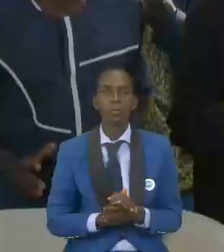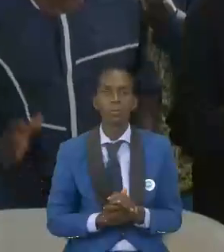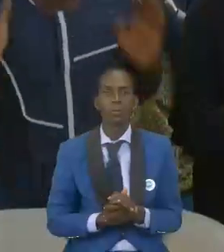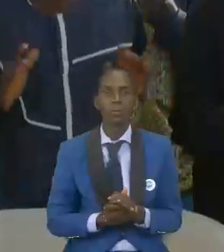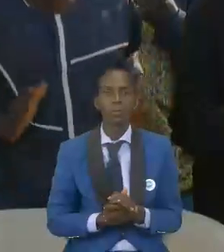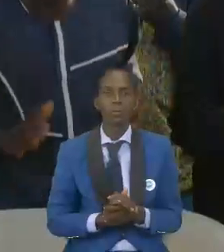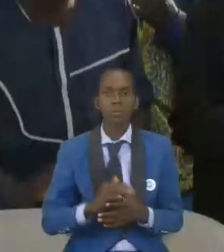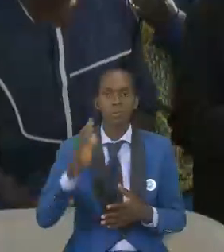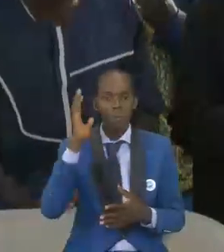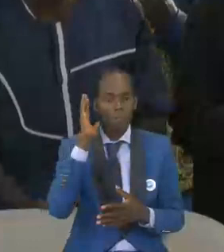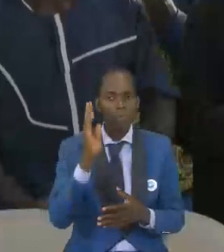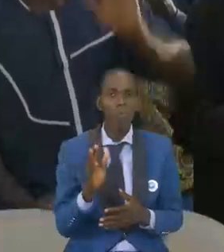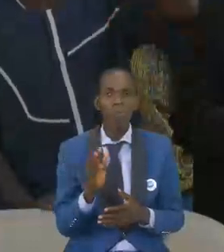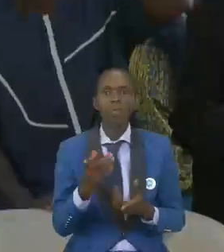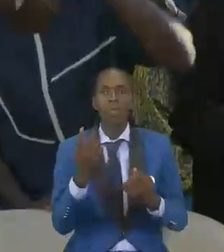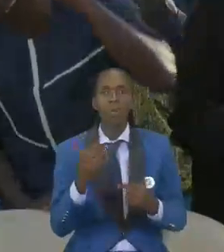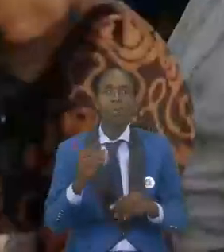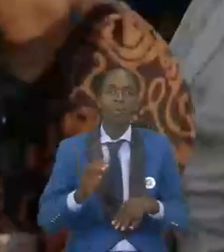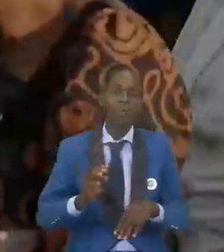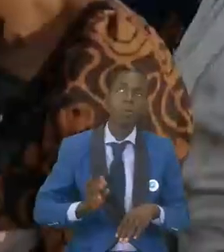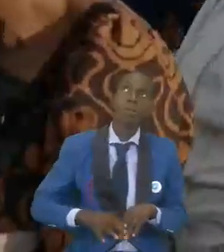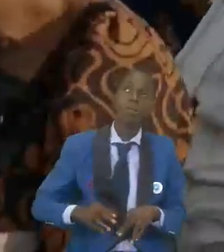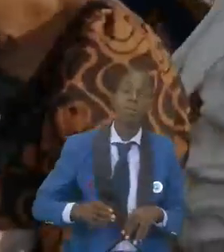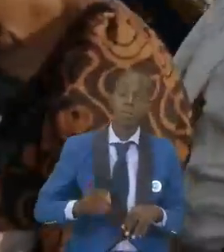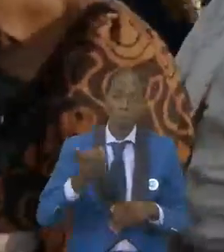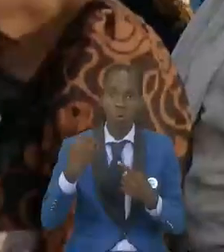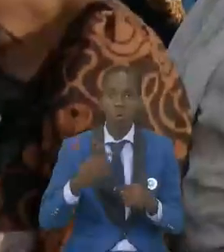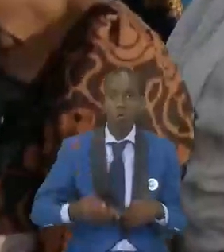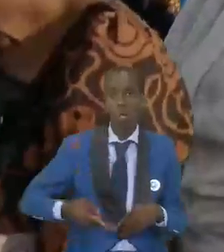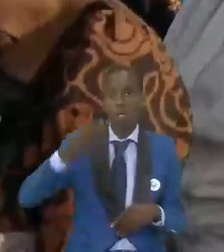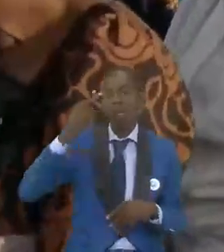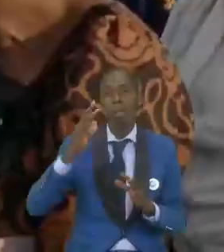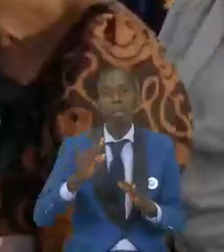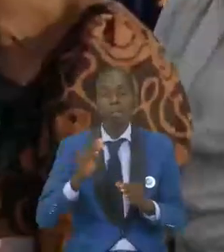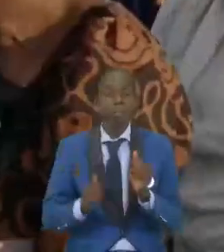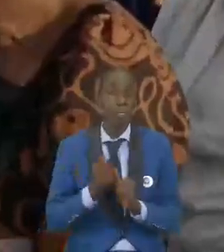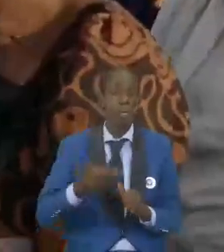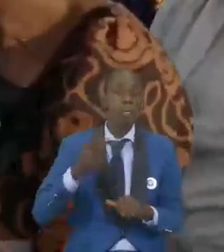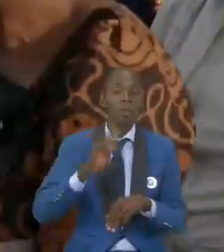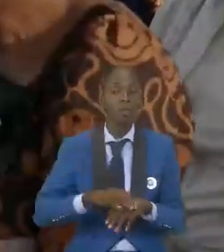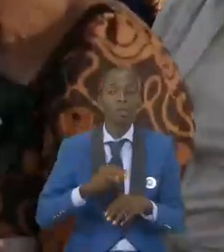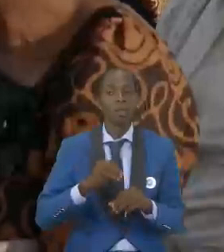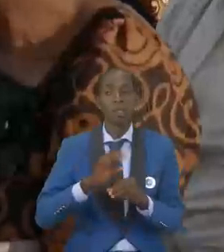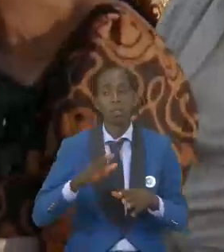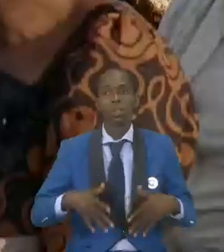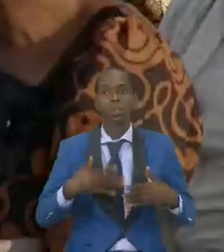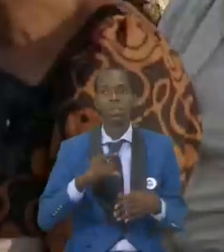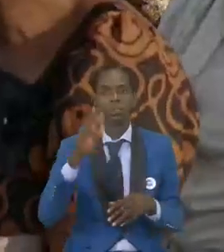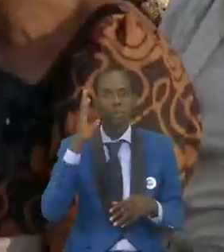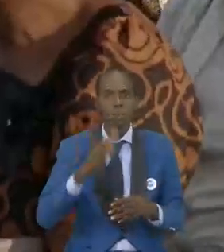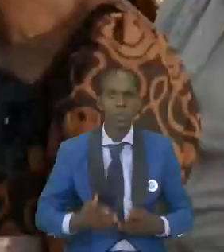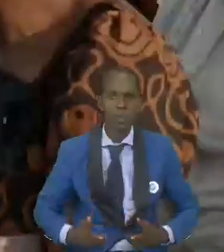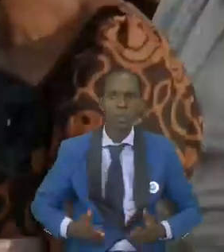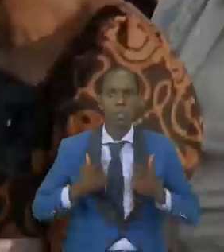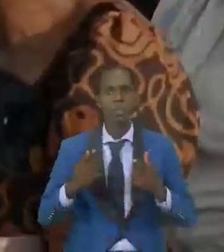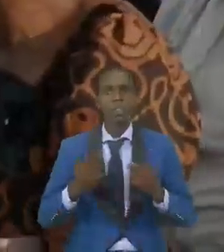will come higher in your life, and you live the life